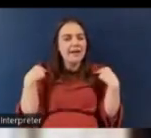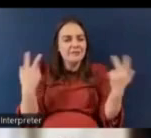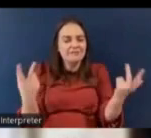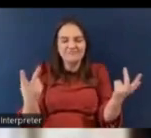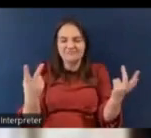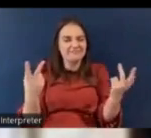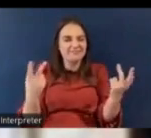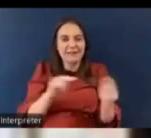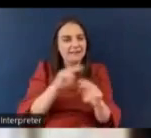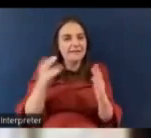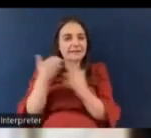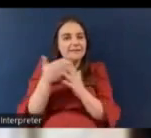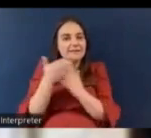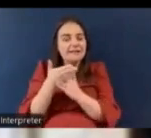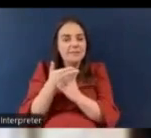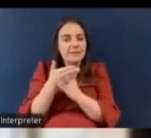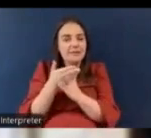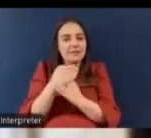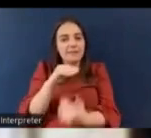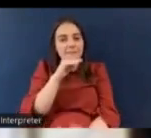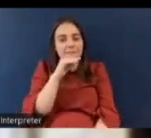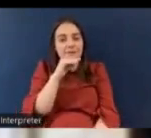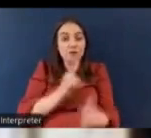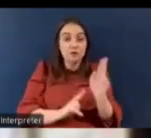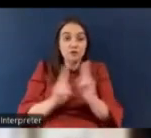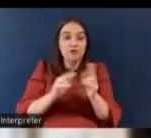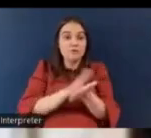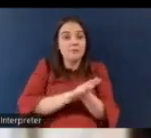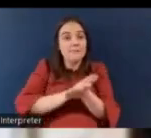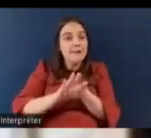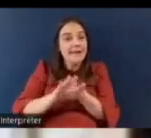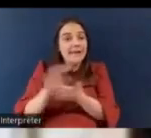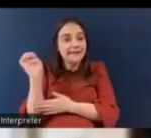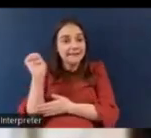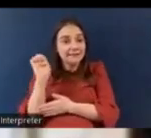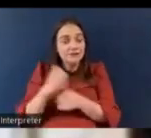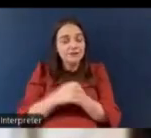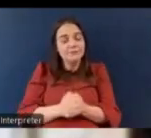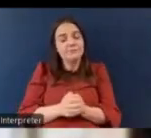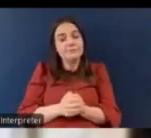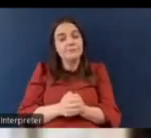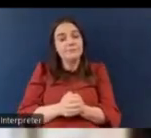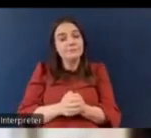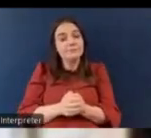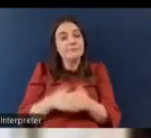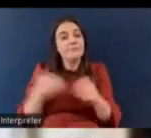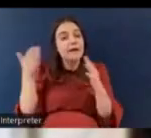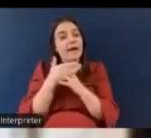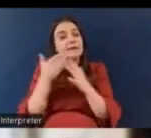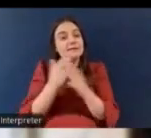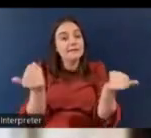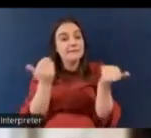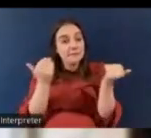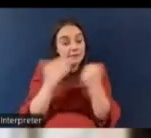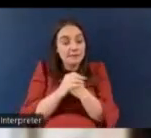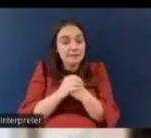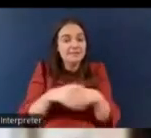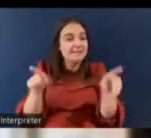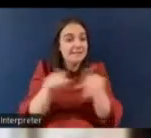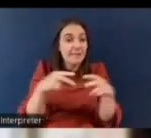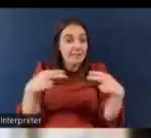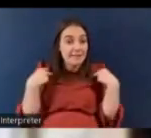not accessible for, not, it should be in plain language. Accessing information, and that's, I suppose, is the language